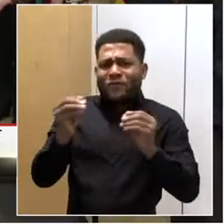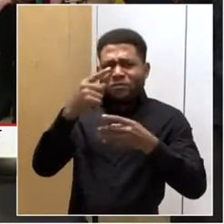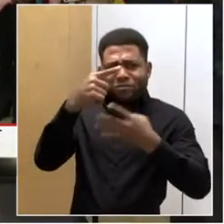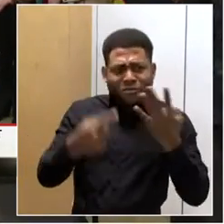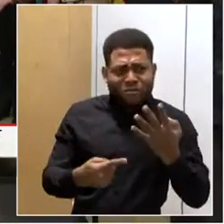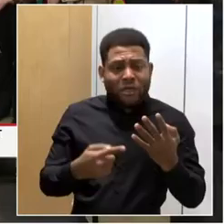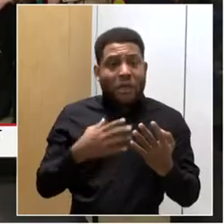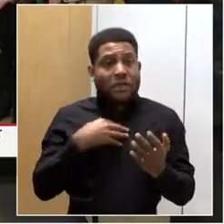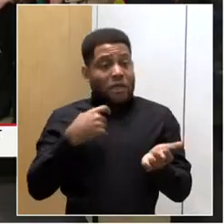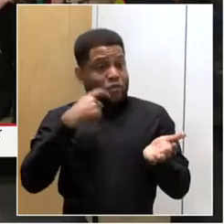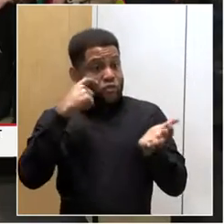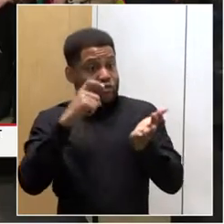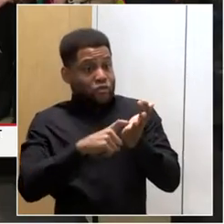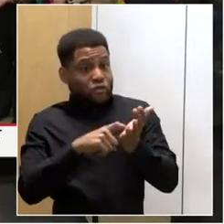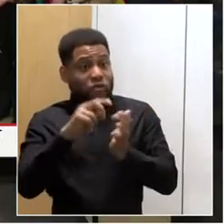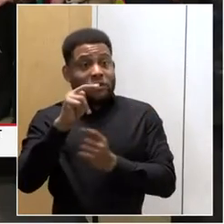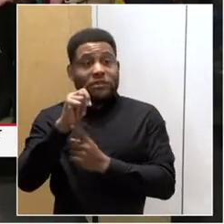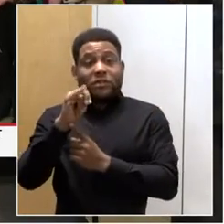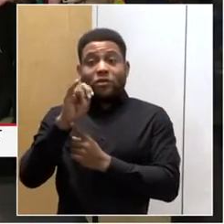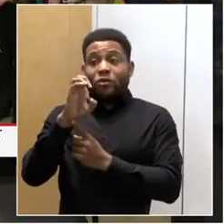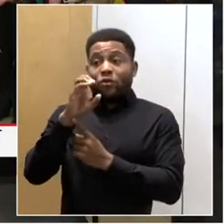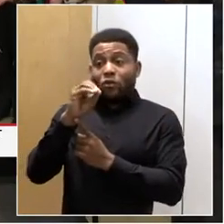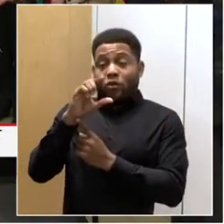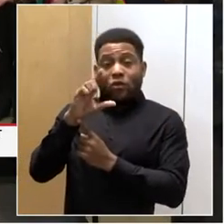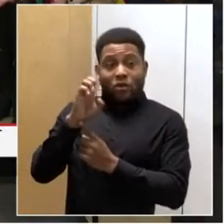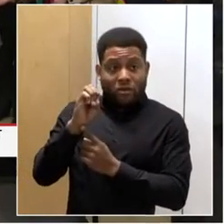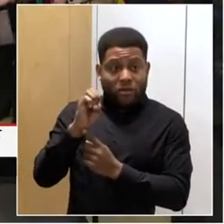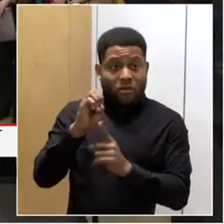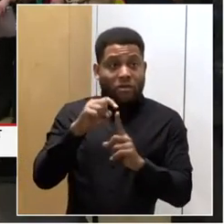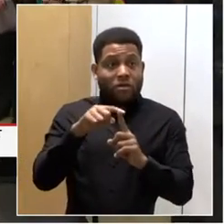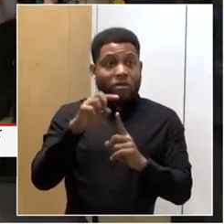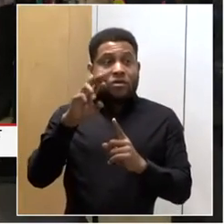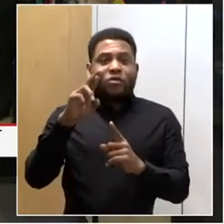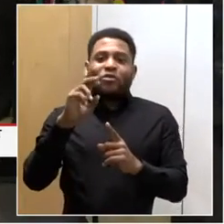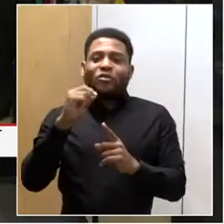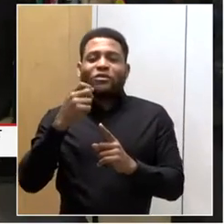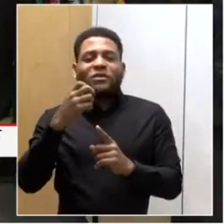best chief building official in the country. There you go.